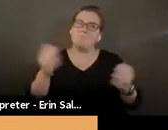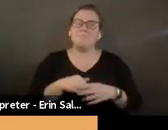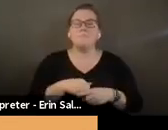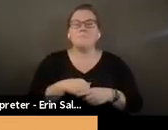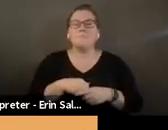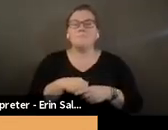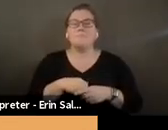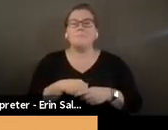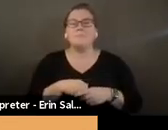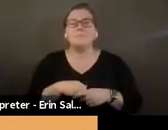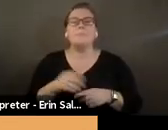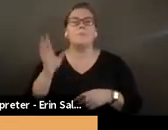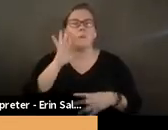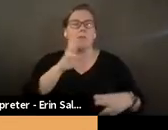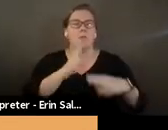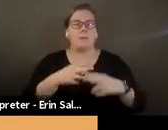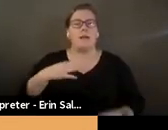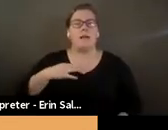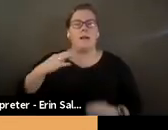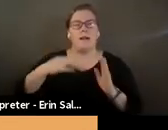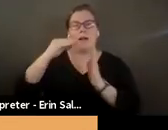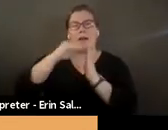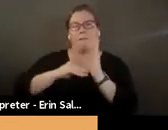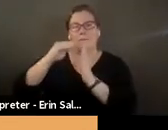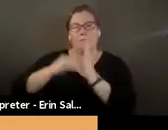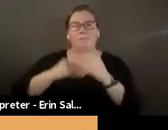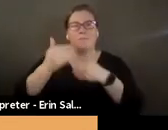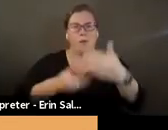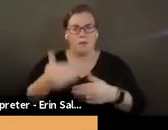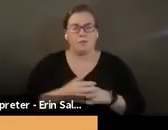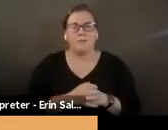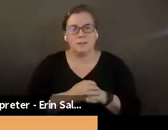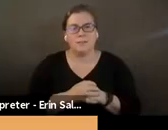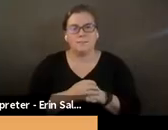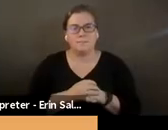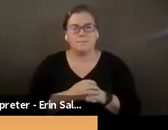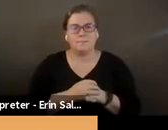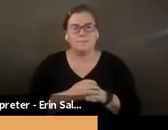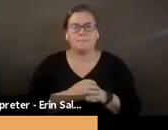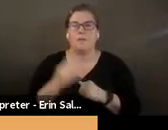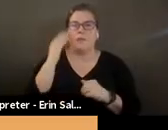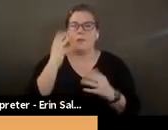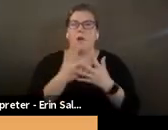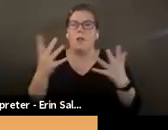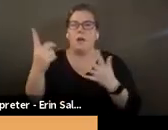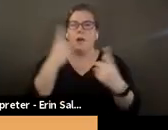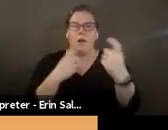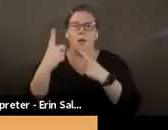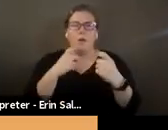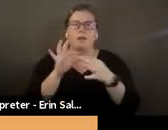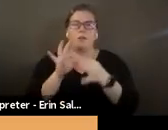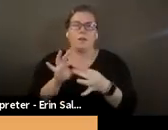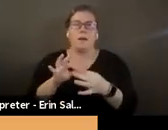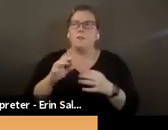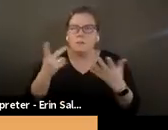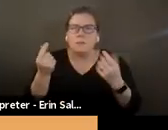covering our application process. And I know that we have gotten a lot of questions about the